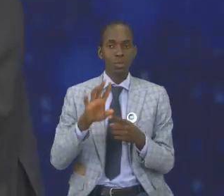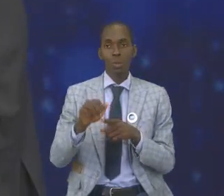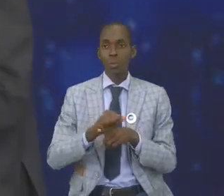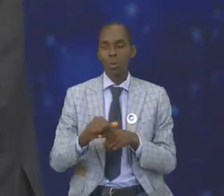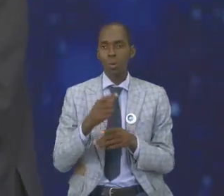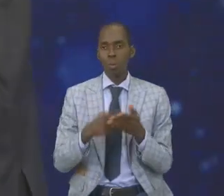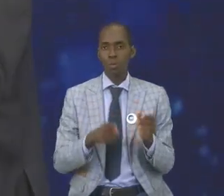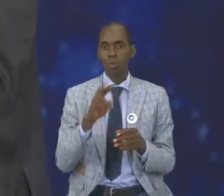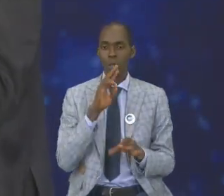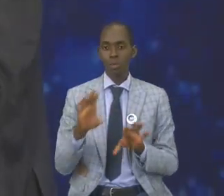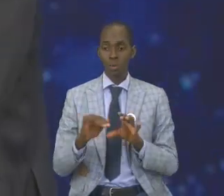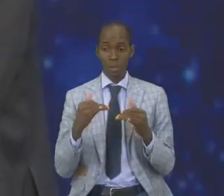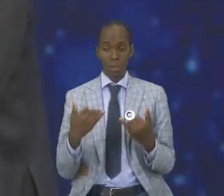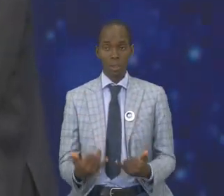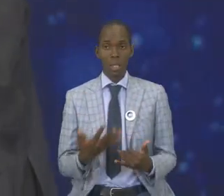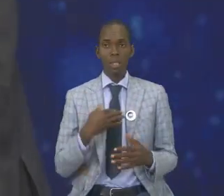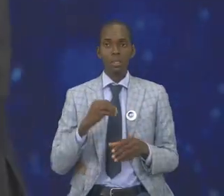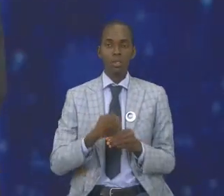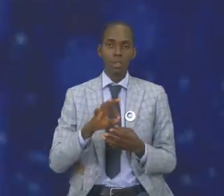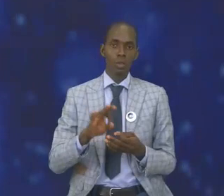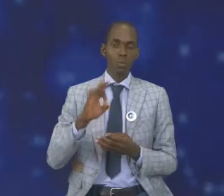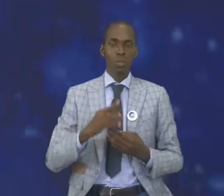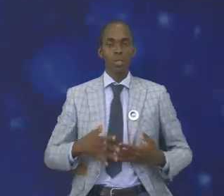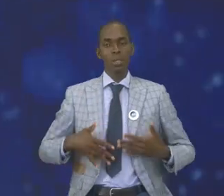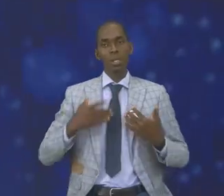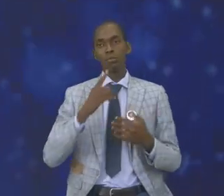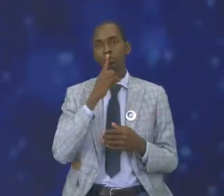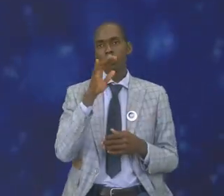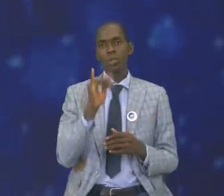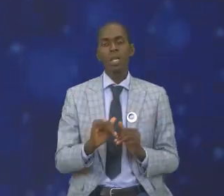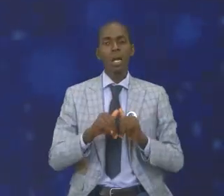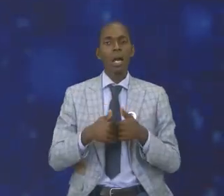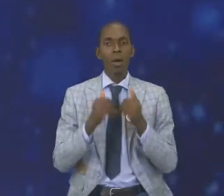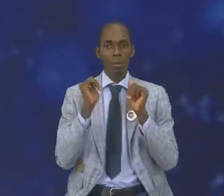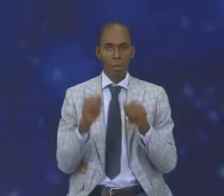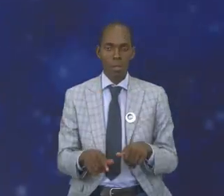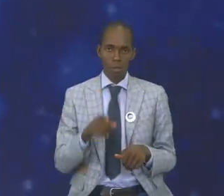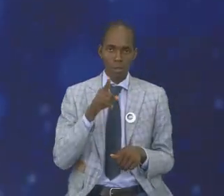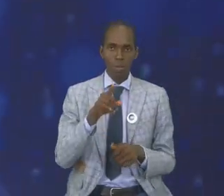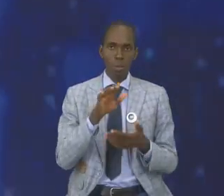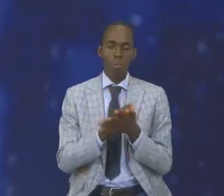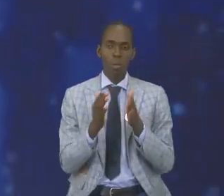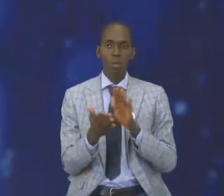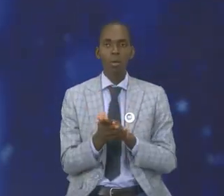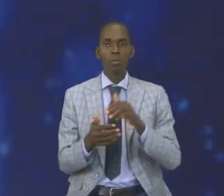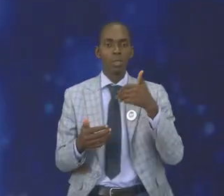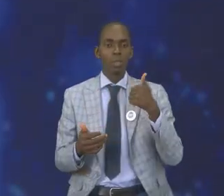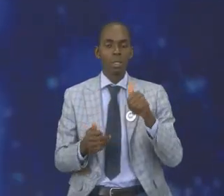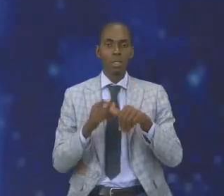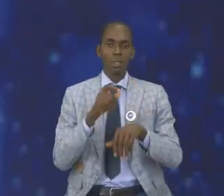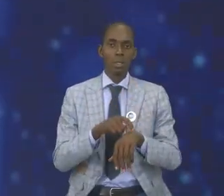doing today, and in your spiritual life, of course, how can you become 10